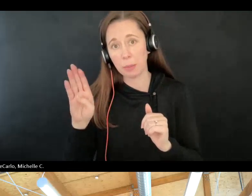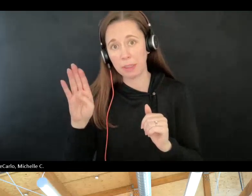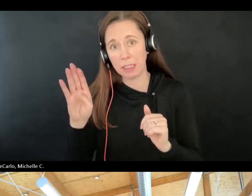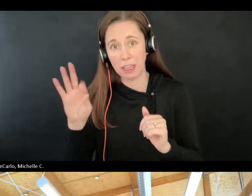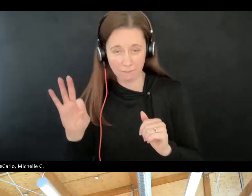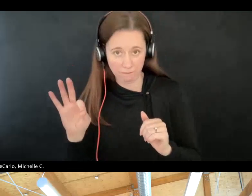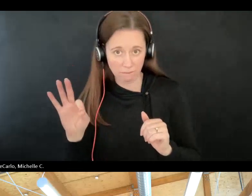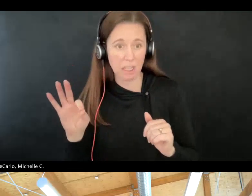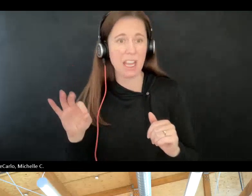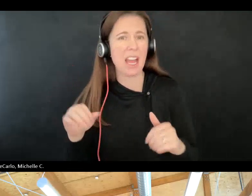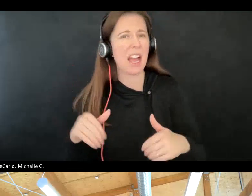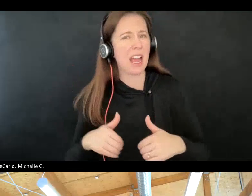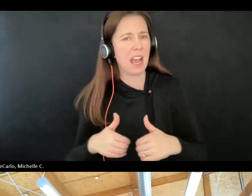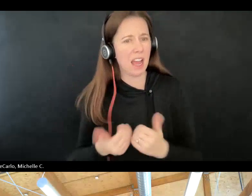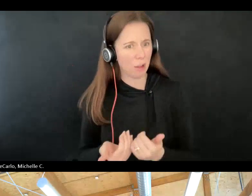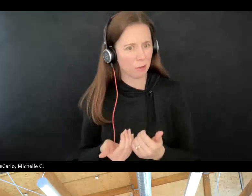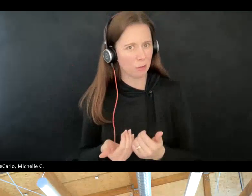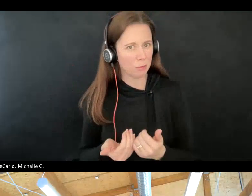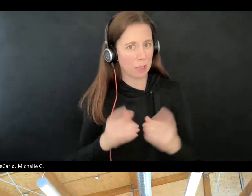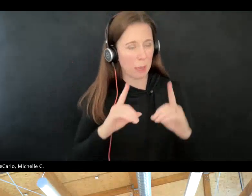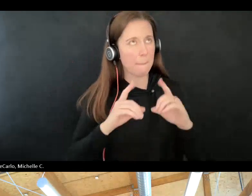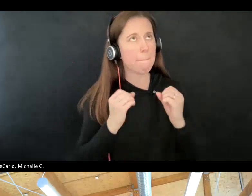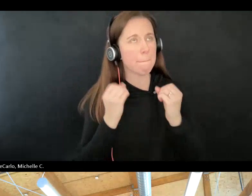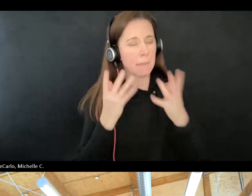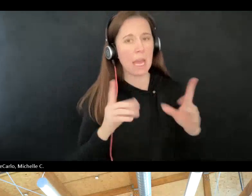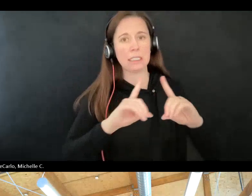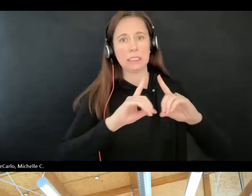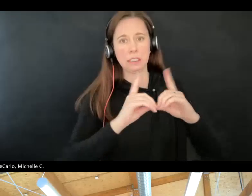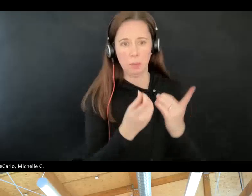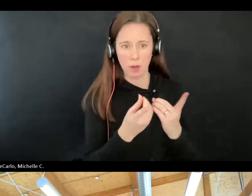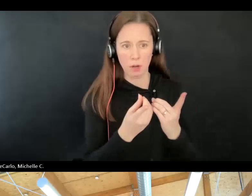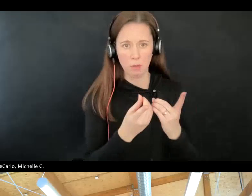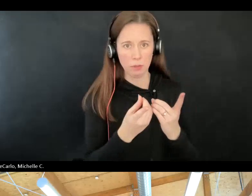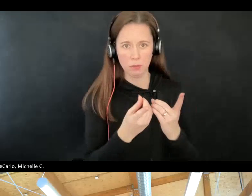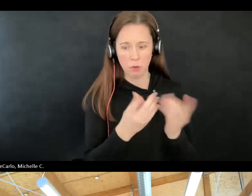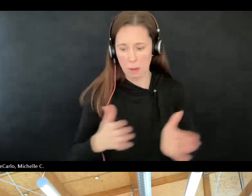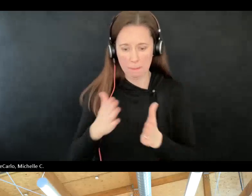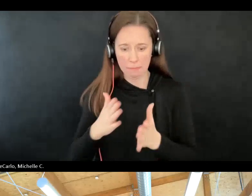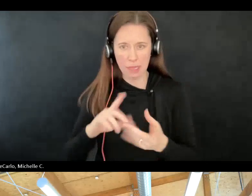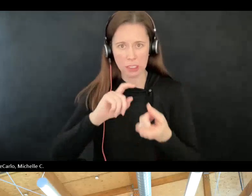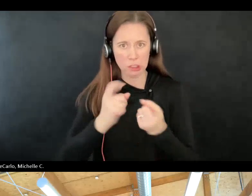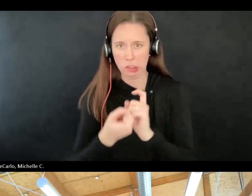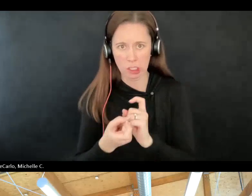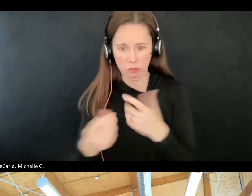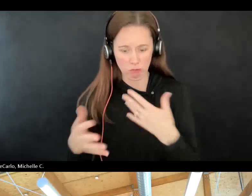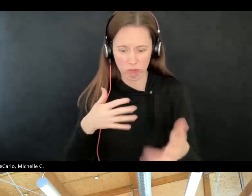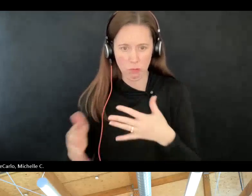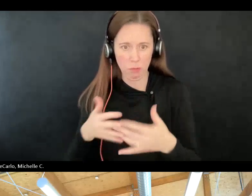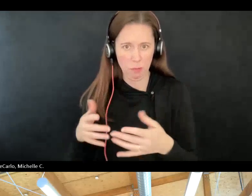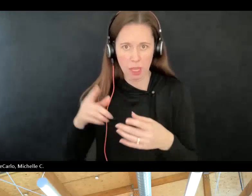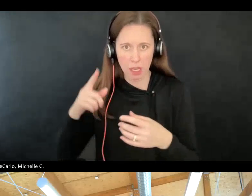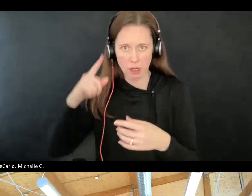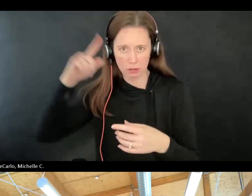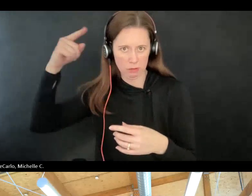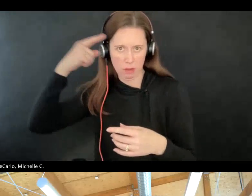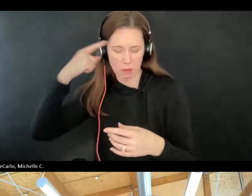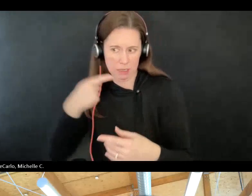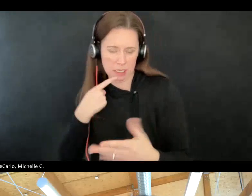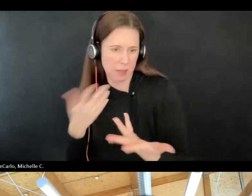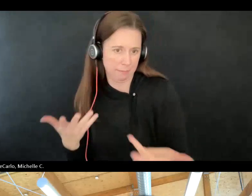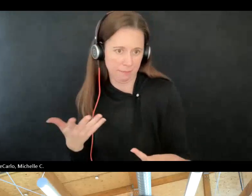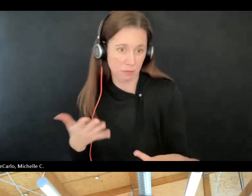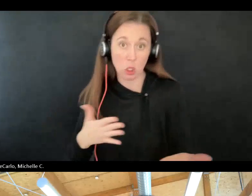done, many departments within CBF were planning the change anyway. For example, my boss,